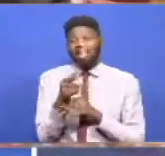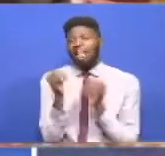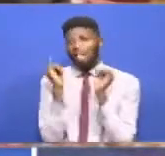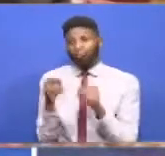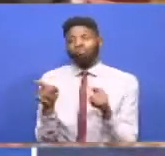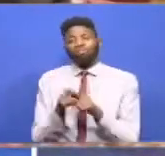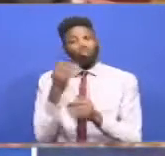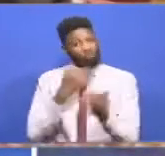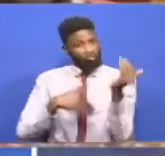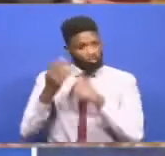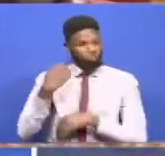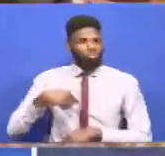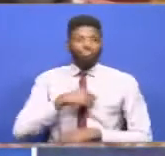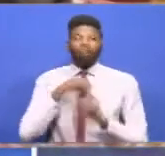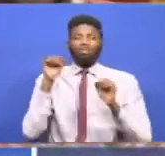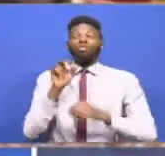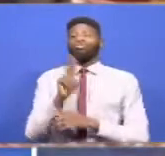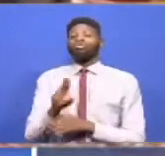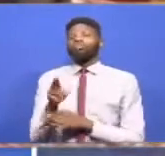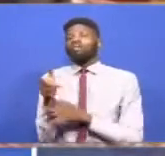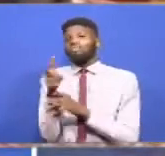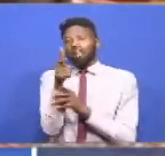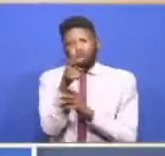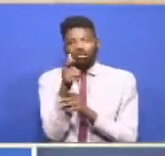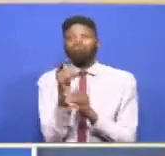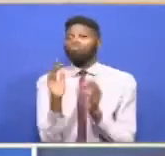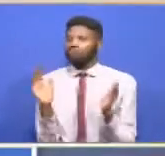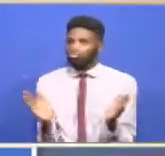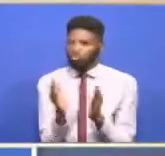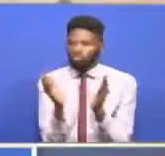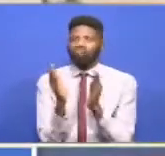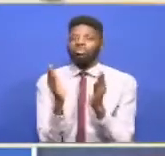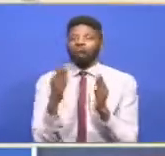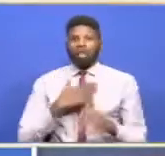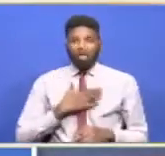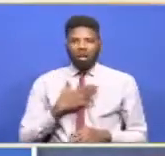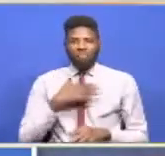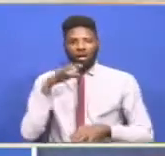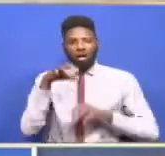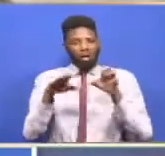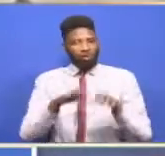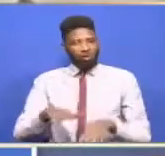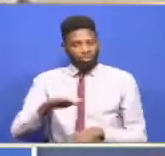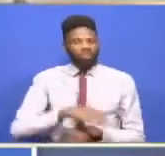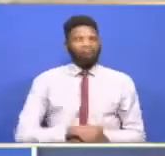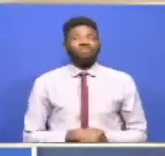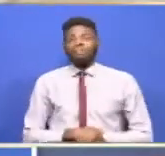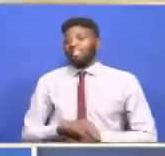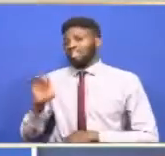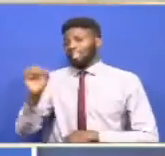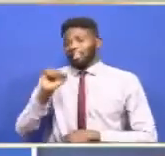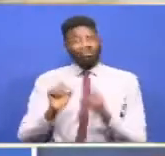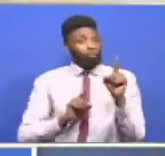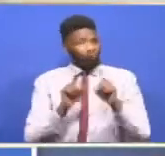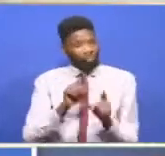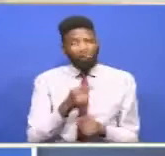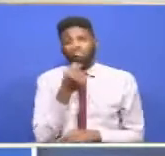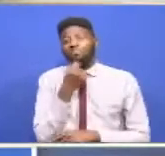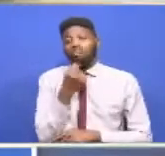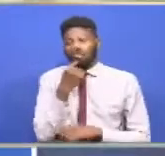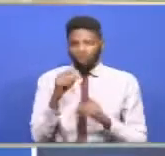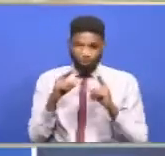use these films and documentaries to promote our parks. Tourism and Wildlife Cabinet Secretary Najib Balala has